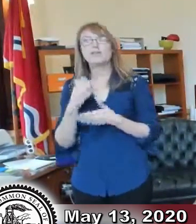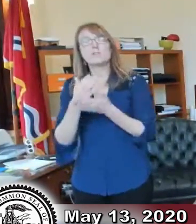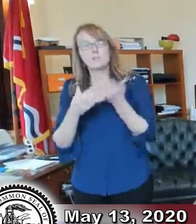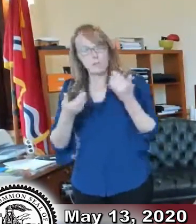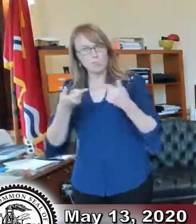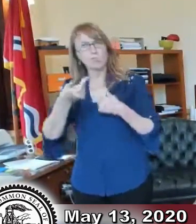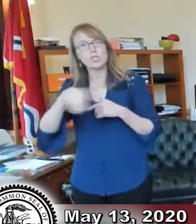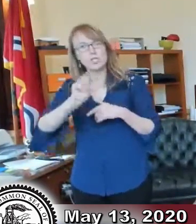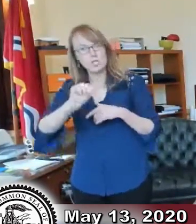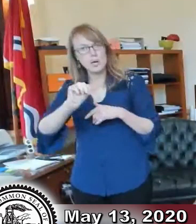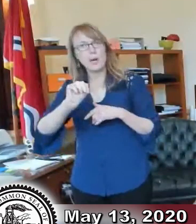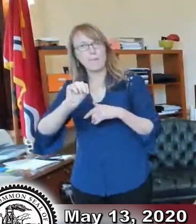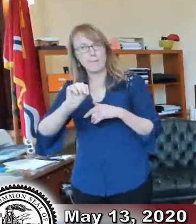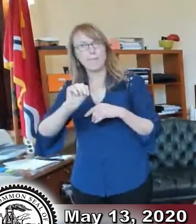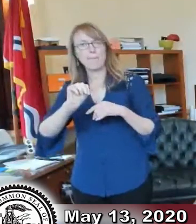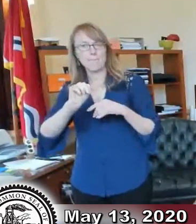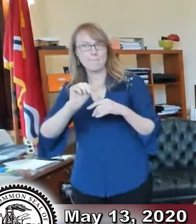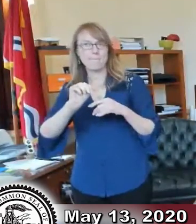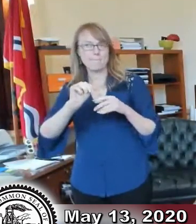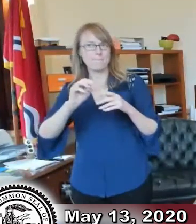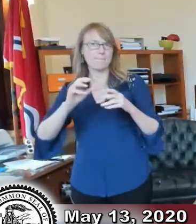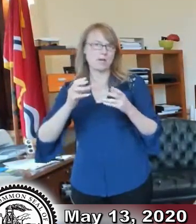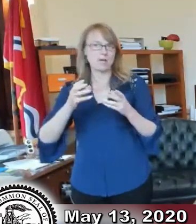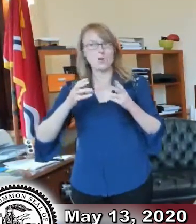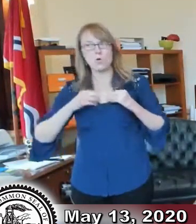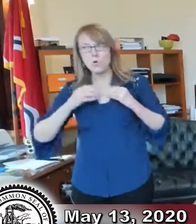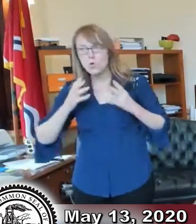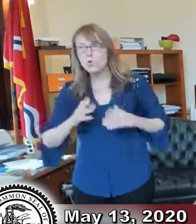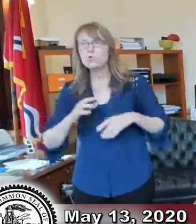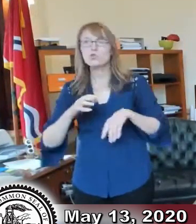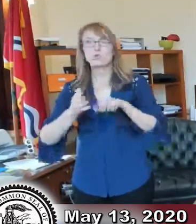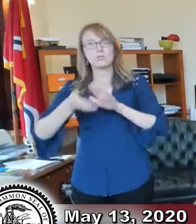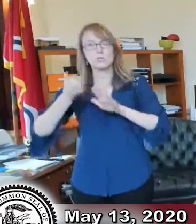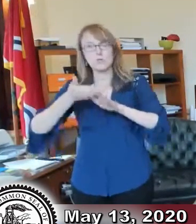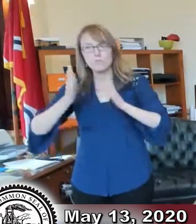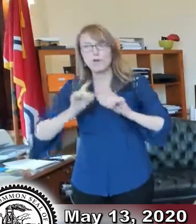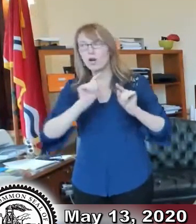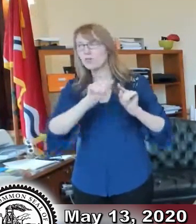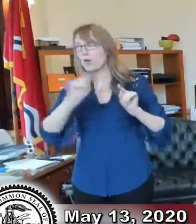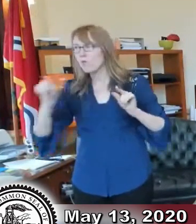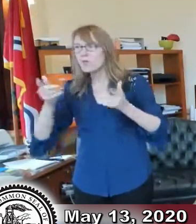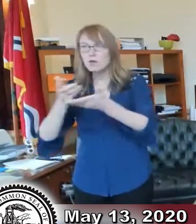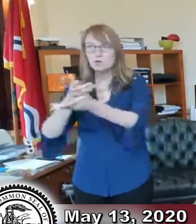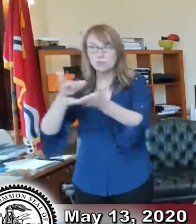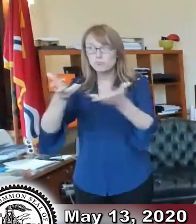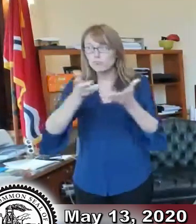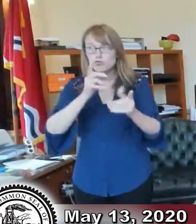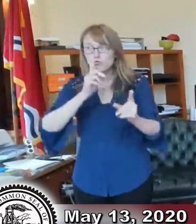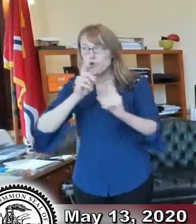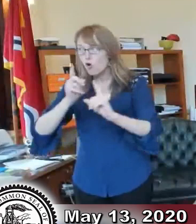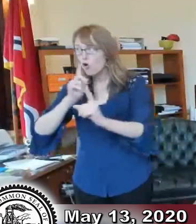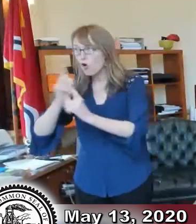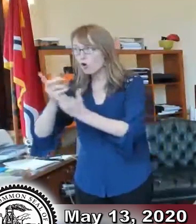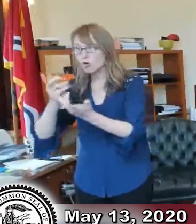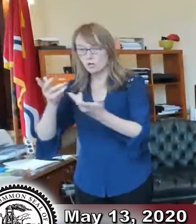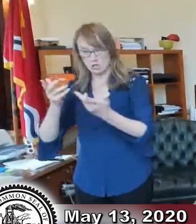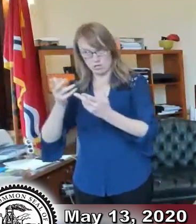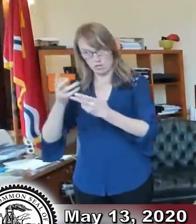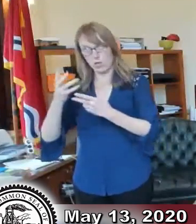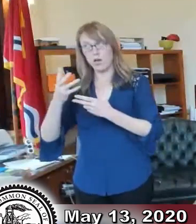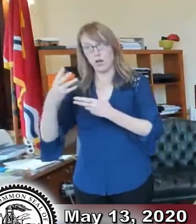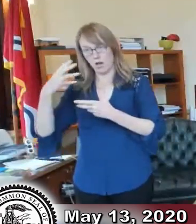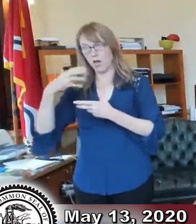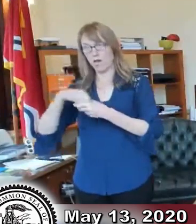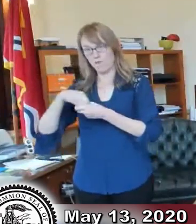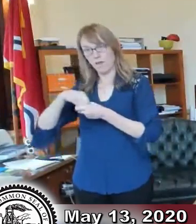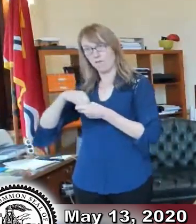gym community, and it's being headed up by our group that's worked on all of these standards.